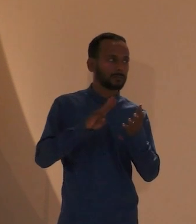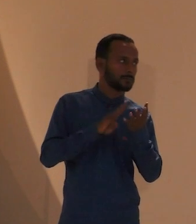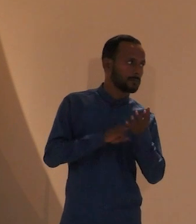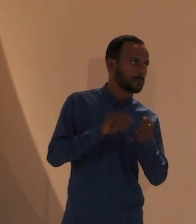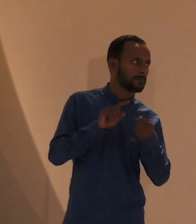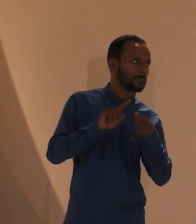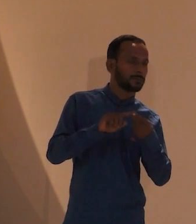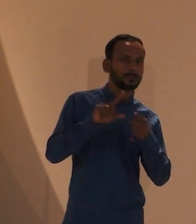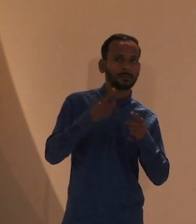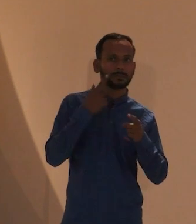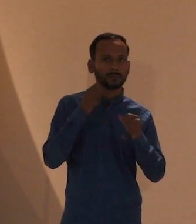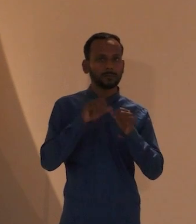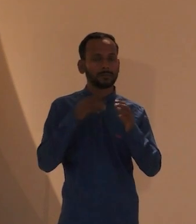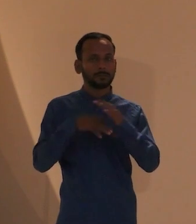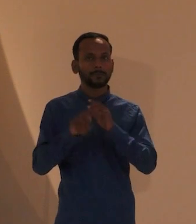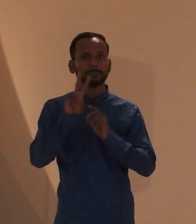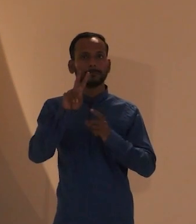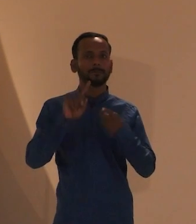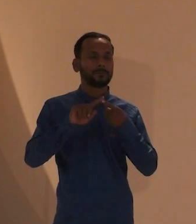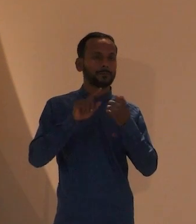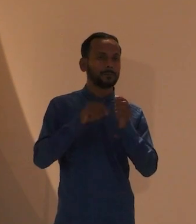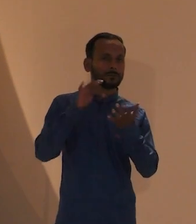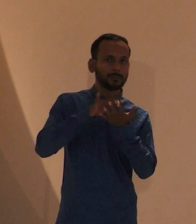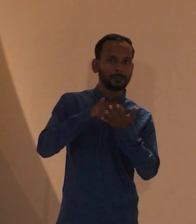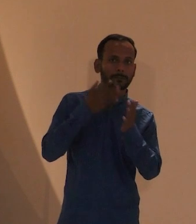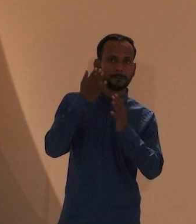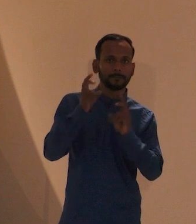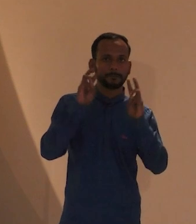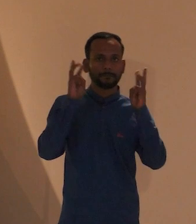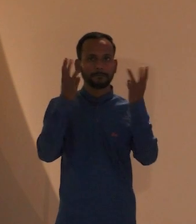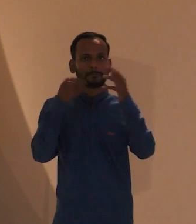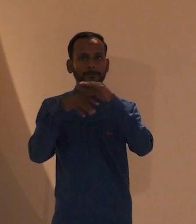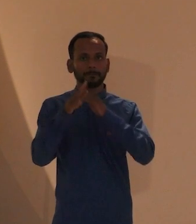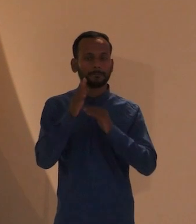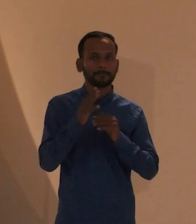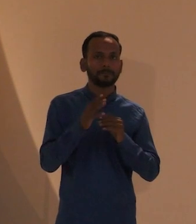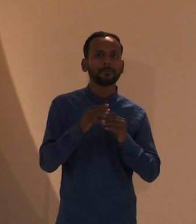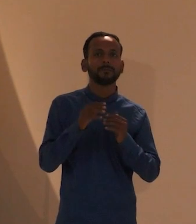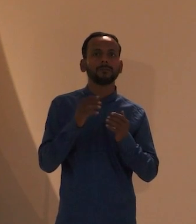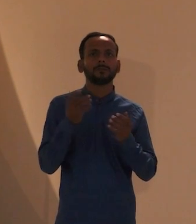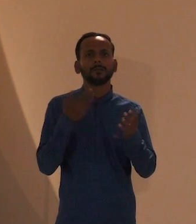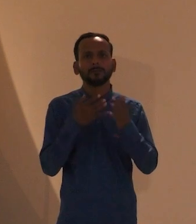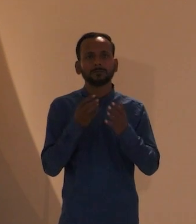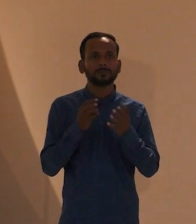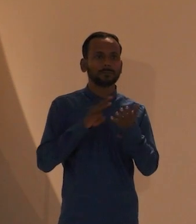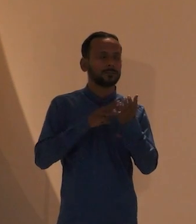painting from the Vienna exhibition in 1881. But how did the Maharaja of Jaipur come across